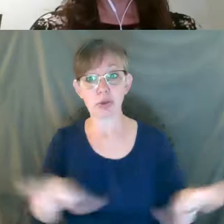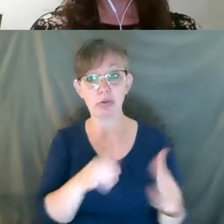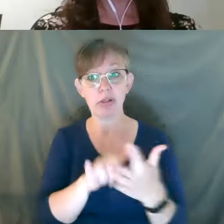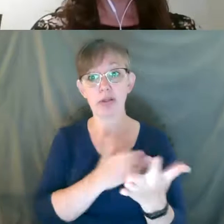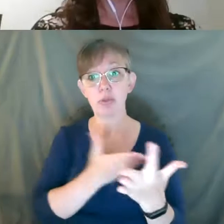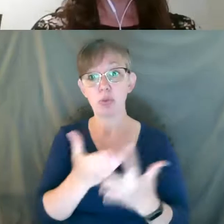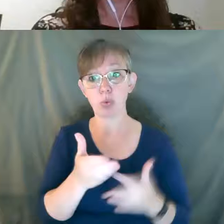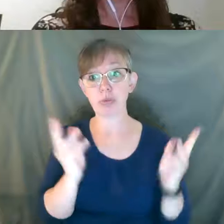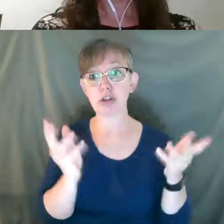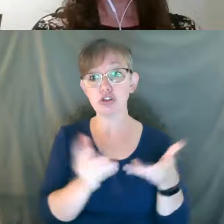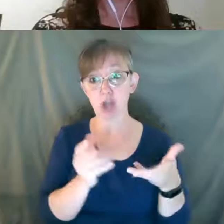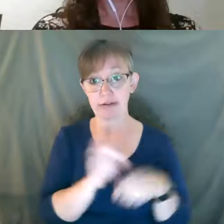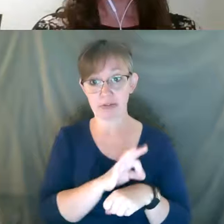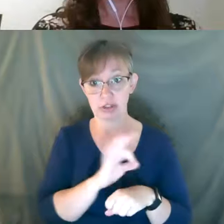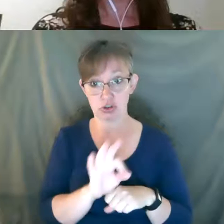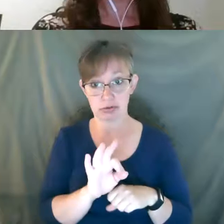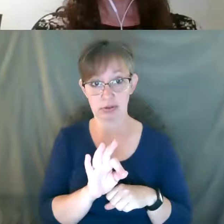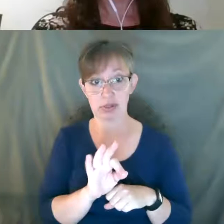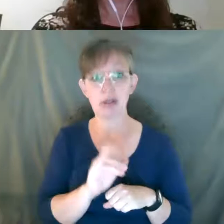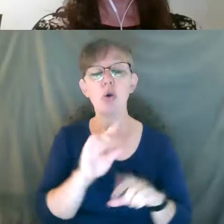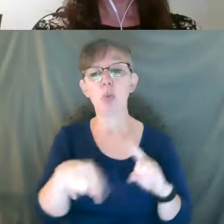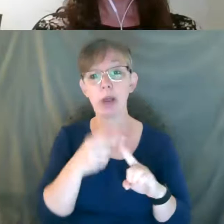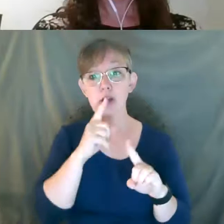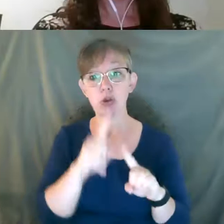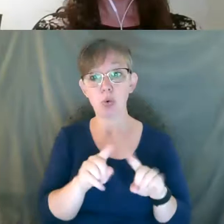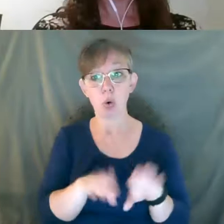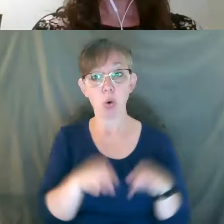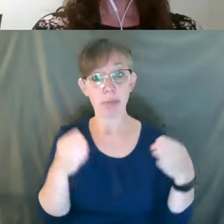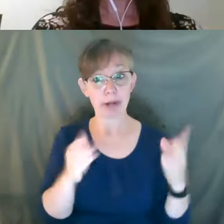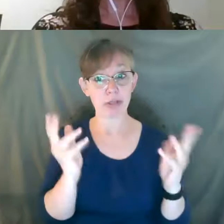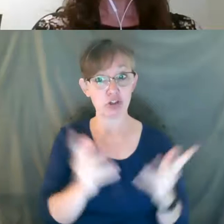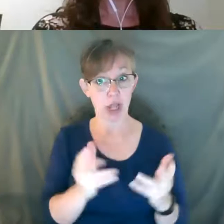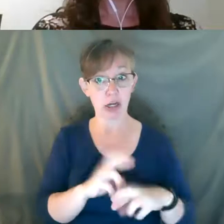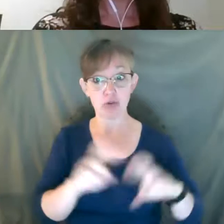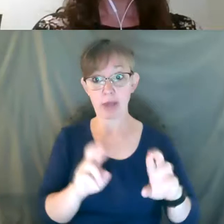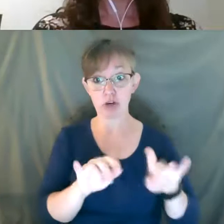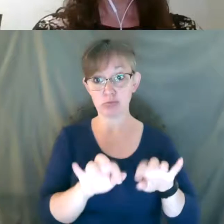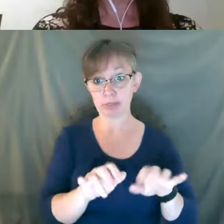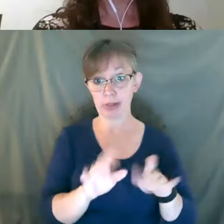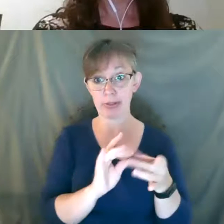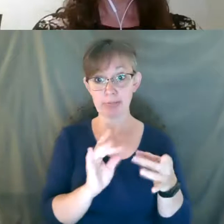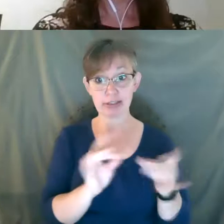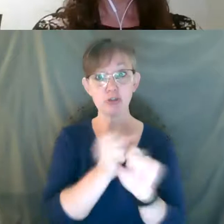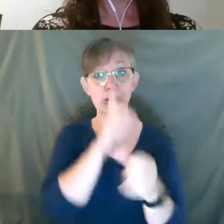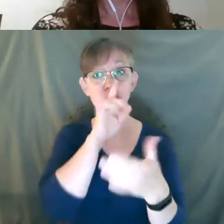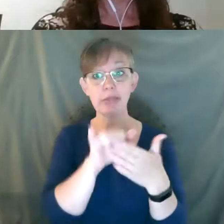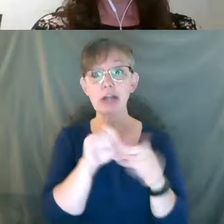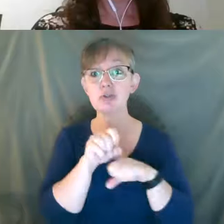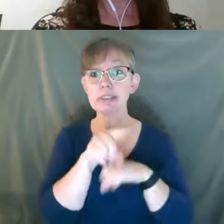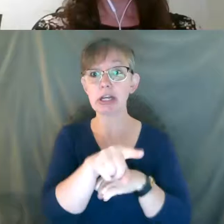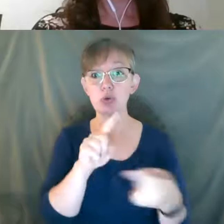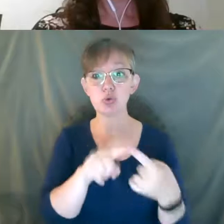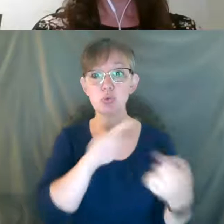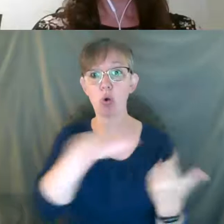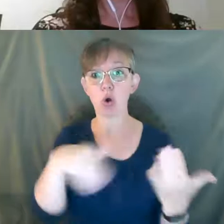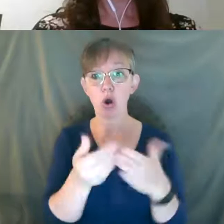invite you, when you open the chat and are about to send a message, ensure that you're sending the message to all panelists and